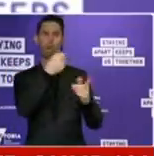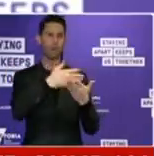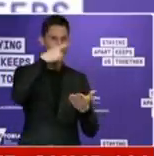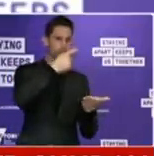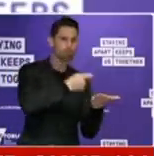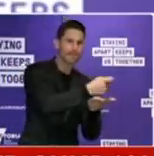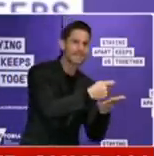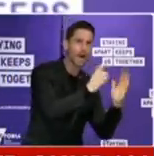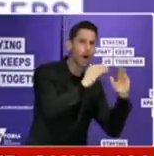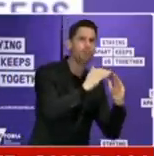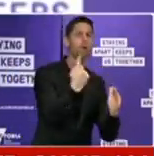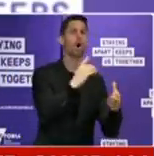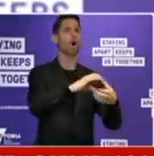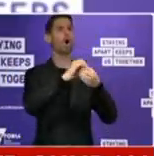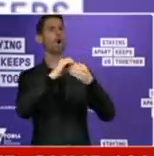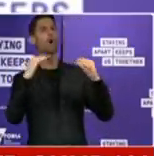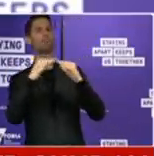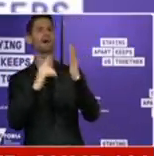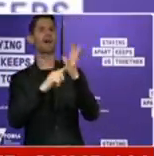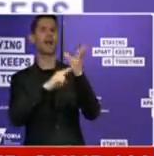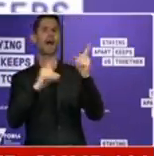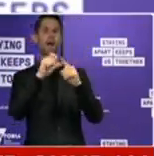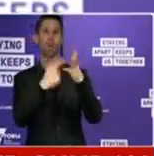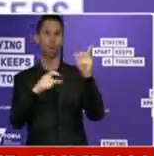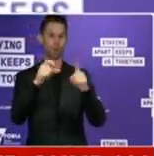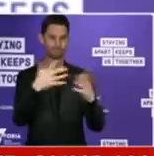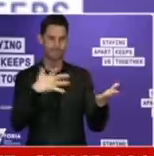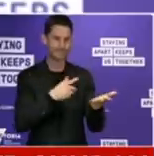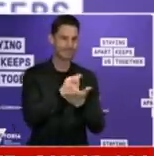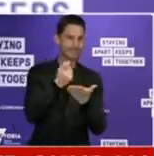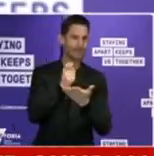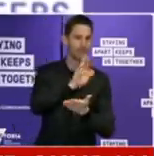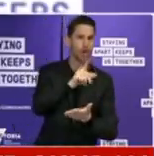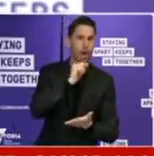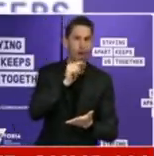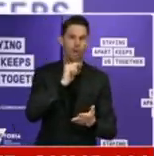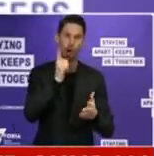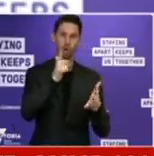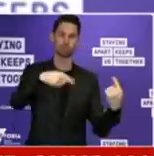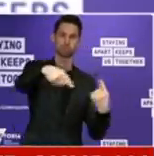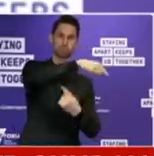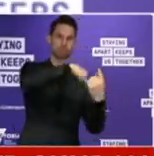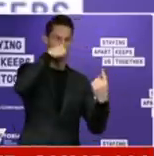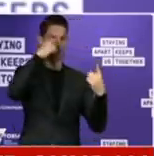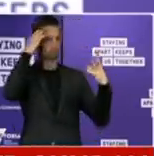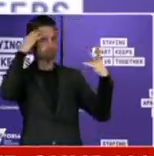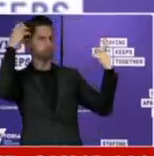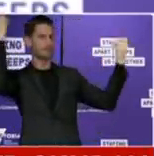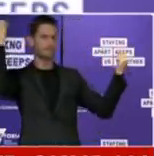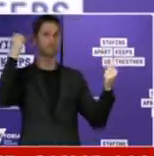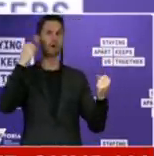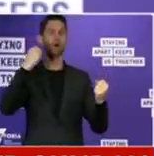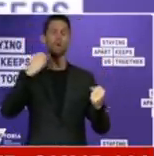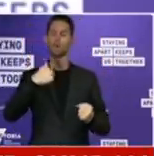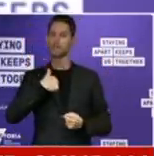to support households who are experiencing rental distress. So we've seen more